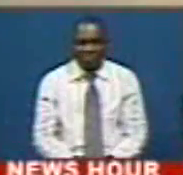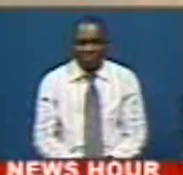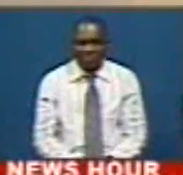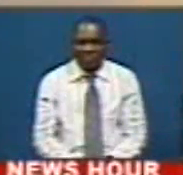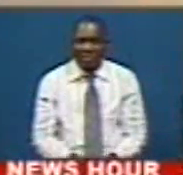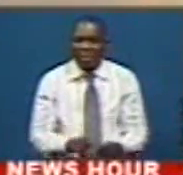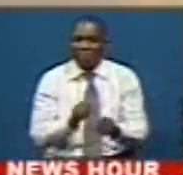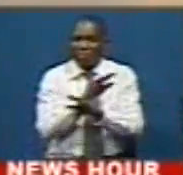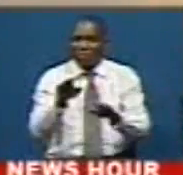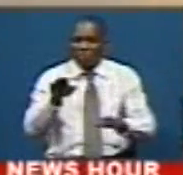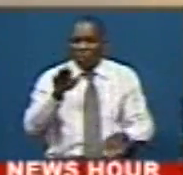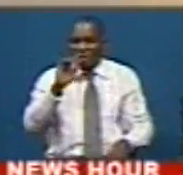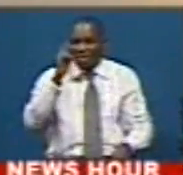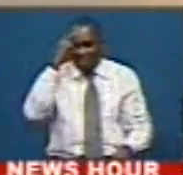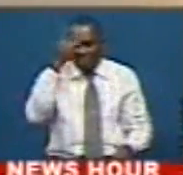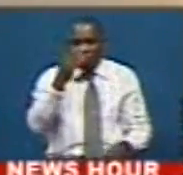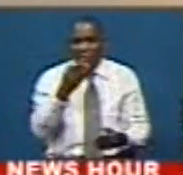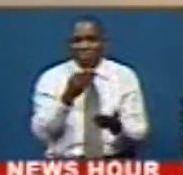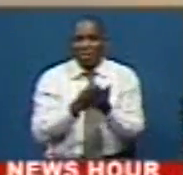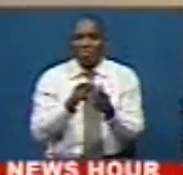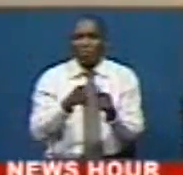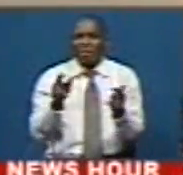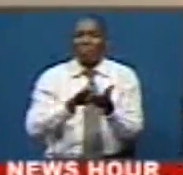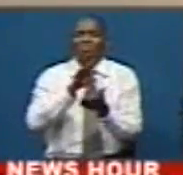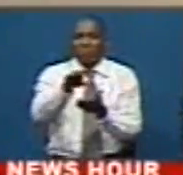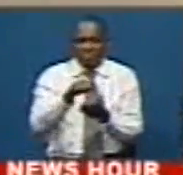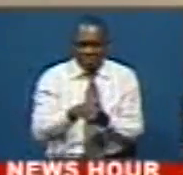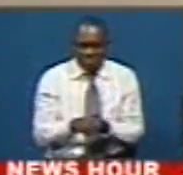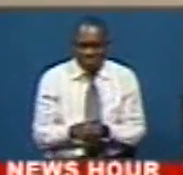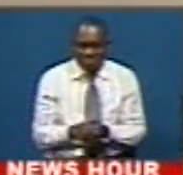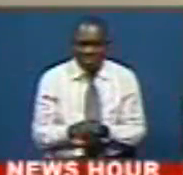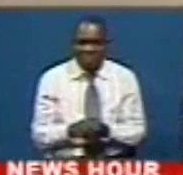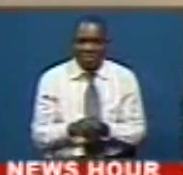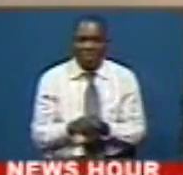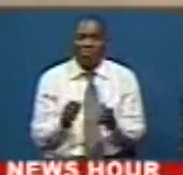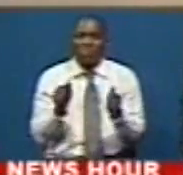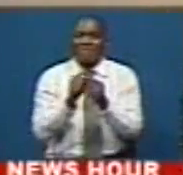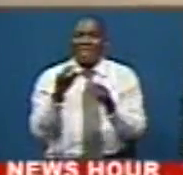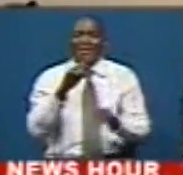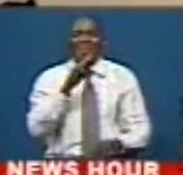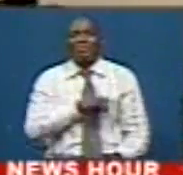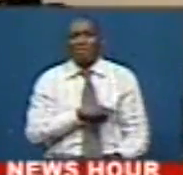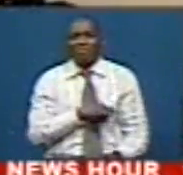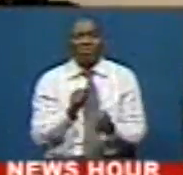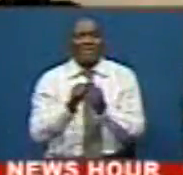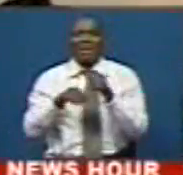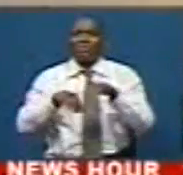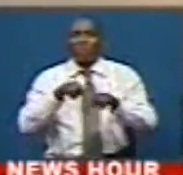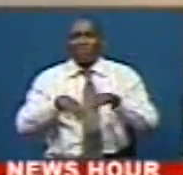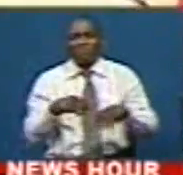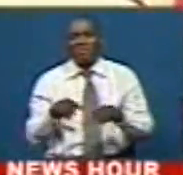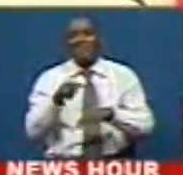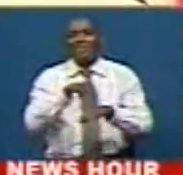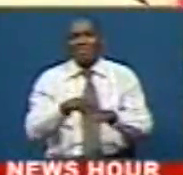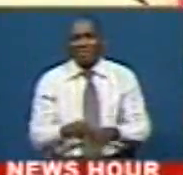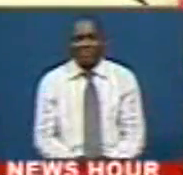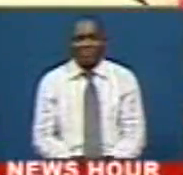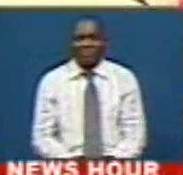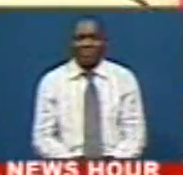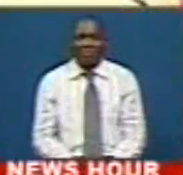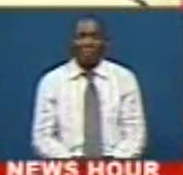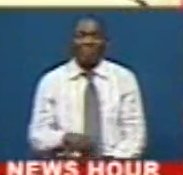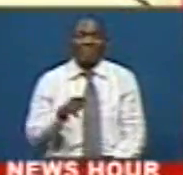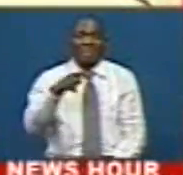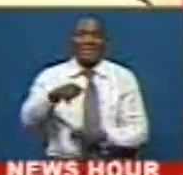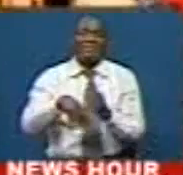No government would want to invest into people that if you want to chase what they contribute to the nation, there's nothing. In the